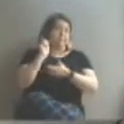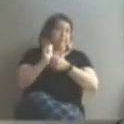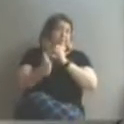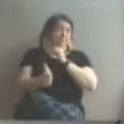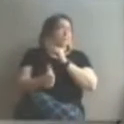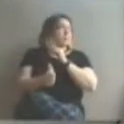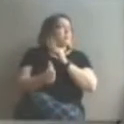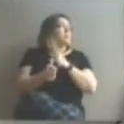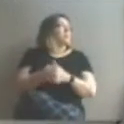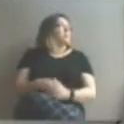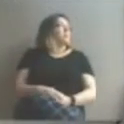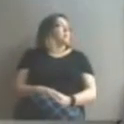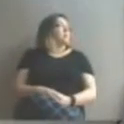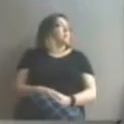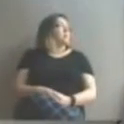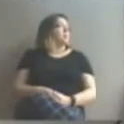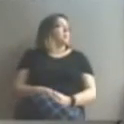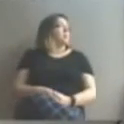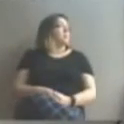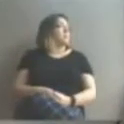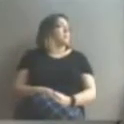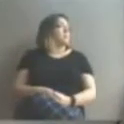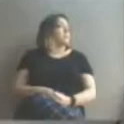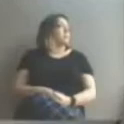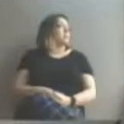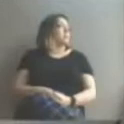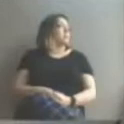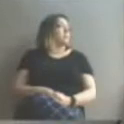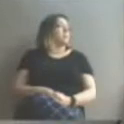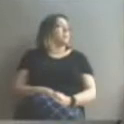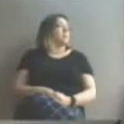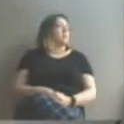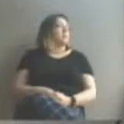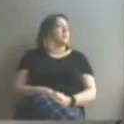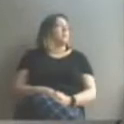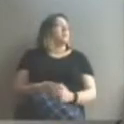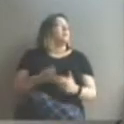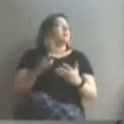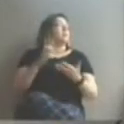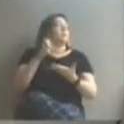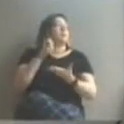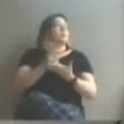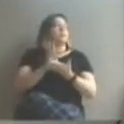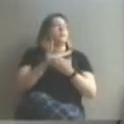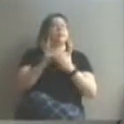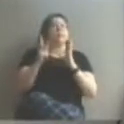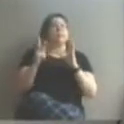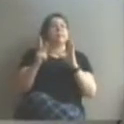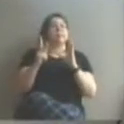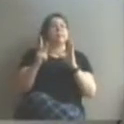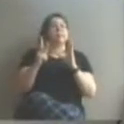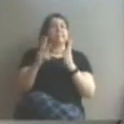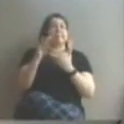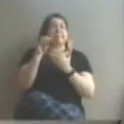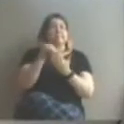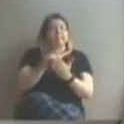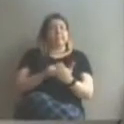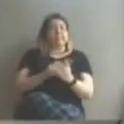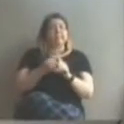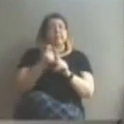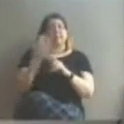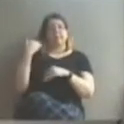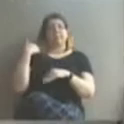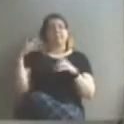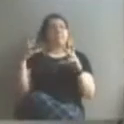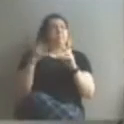passes. All right. Next item up is approval of minutes of the previous meeting. Is there a